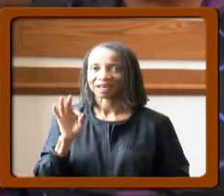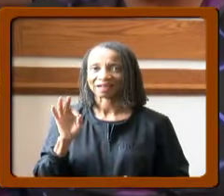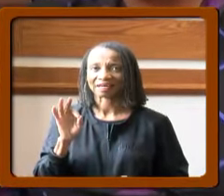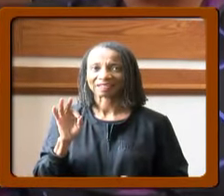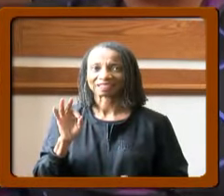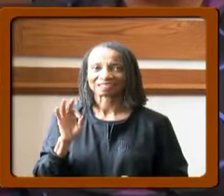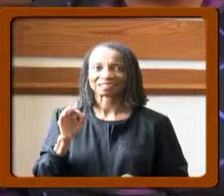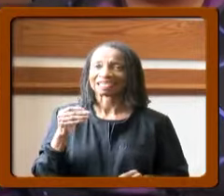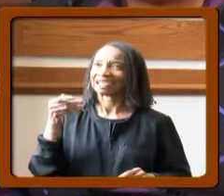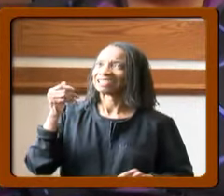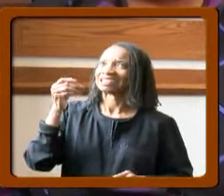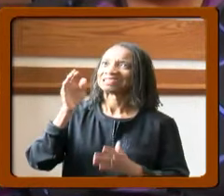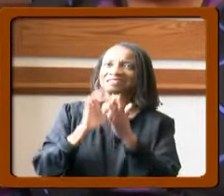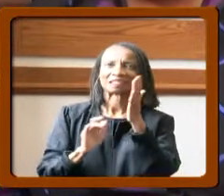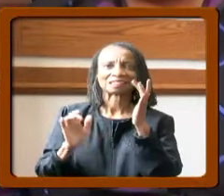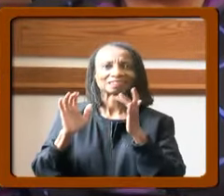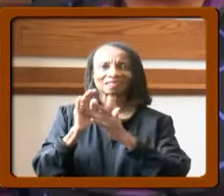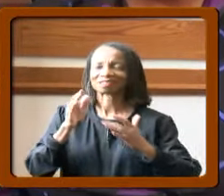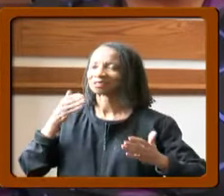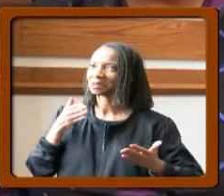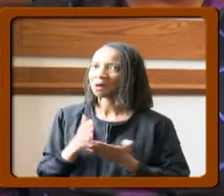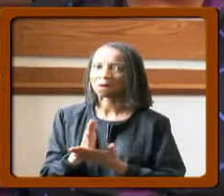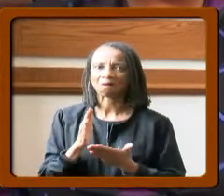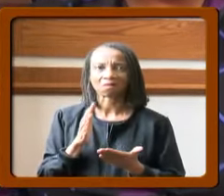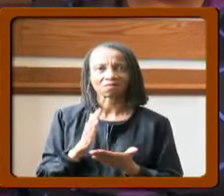he's all right.